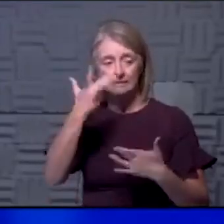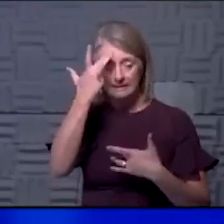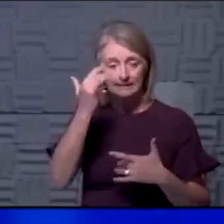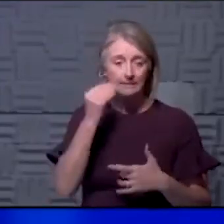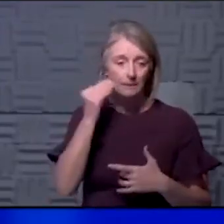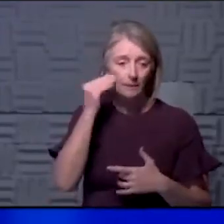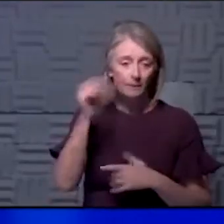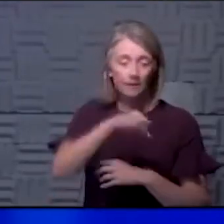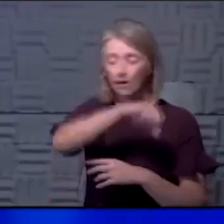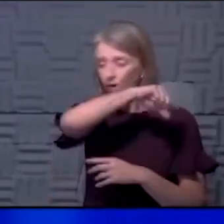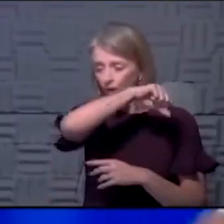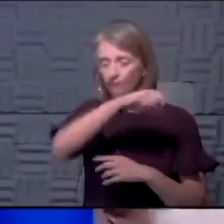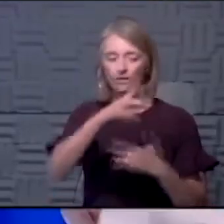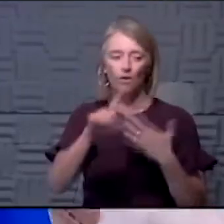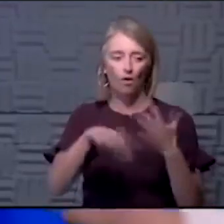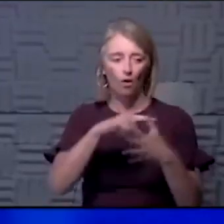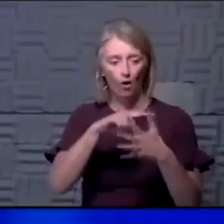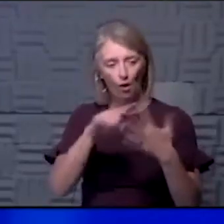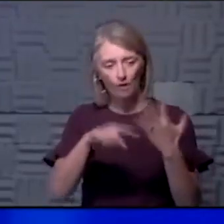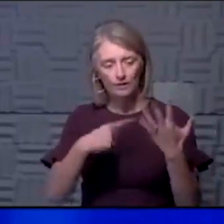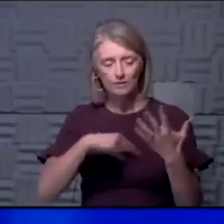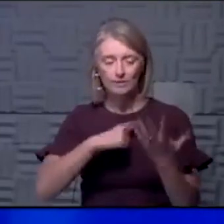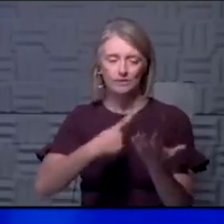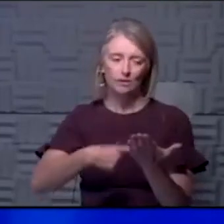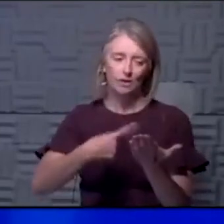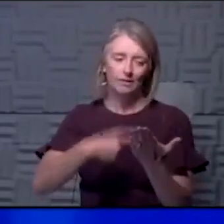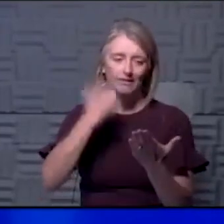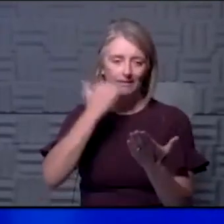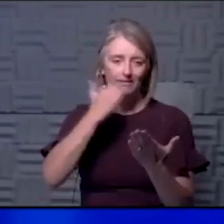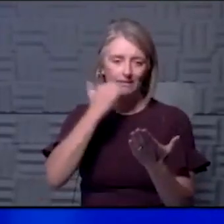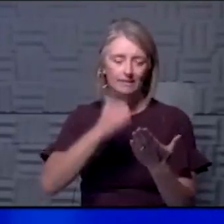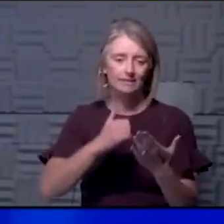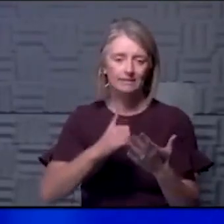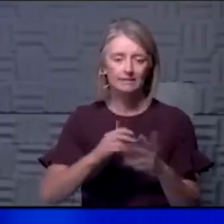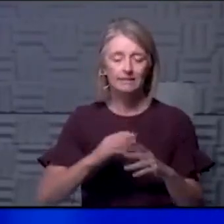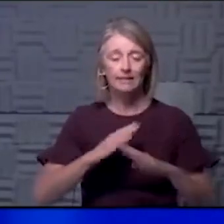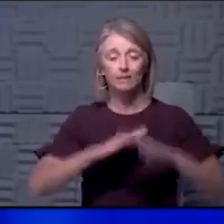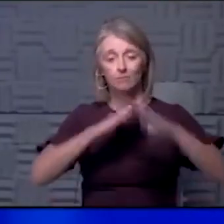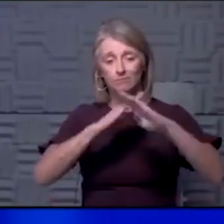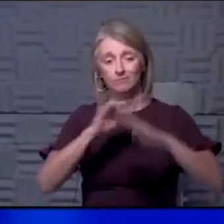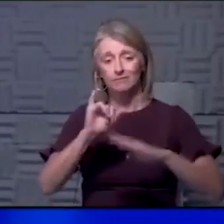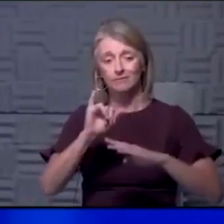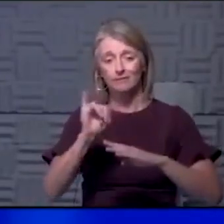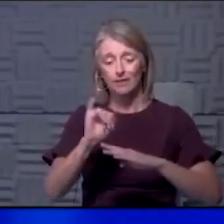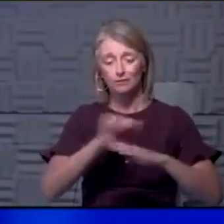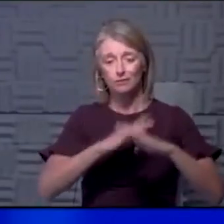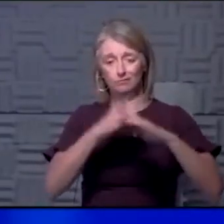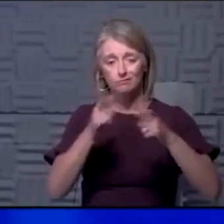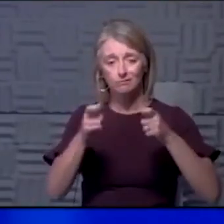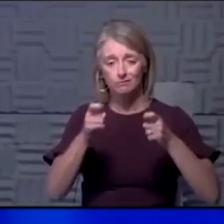sick, cough into your elbow, all the things we know we talk about every day. Yeah. The pillars of infection control,